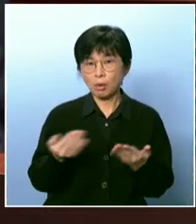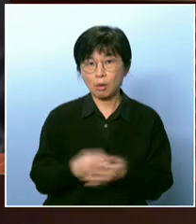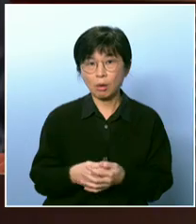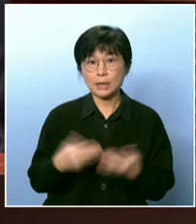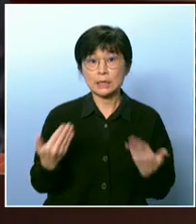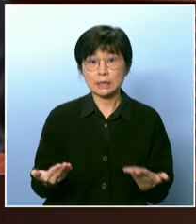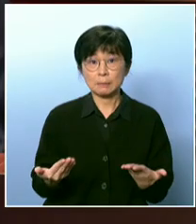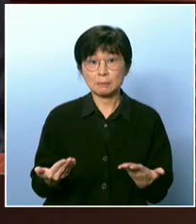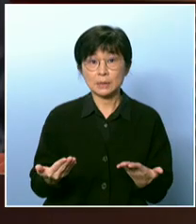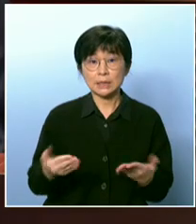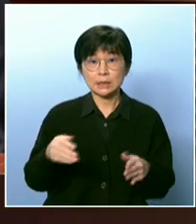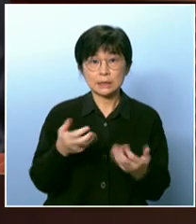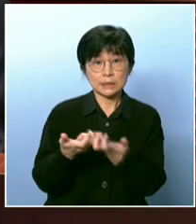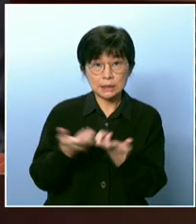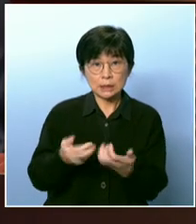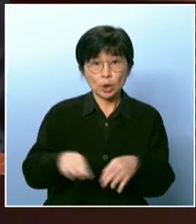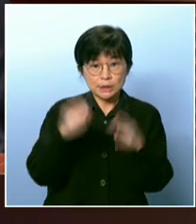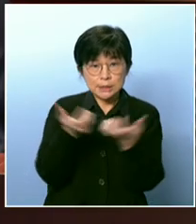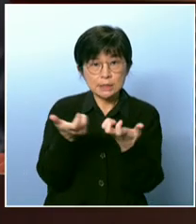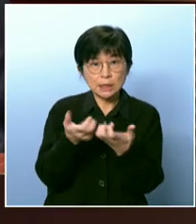said. You talked about